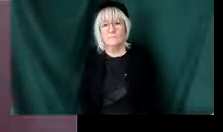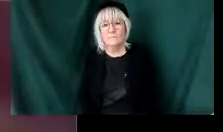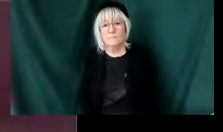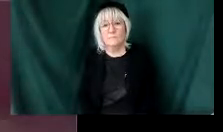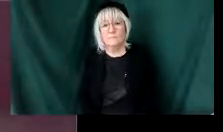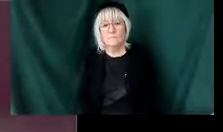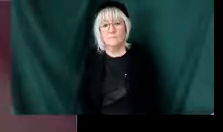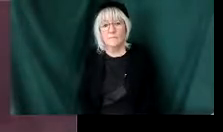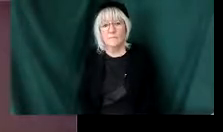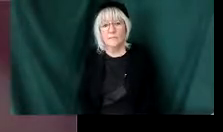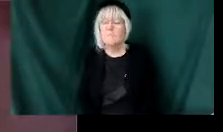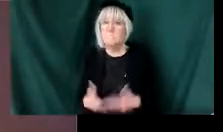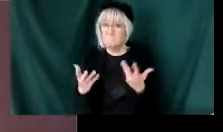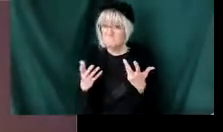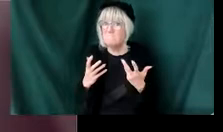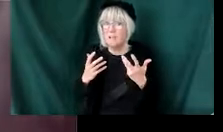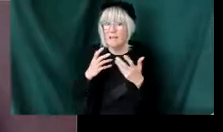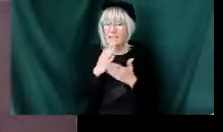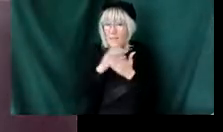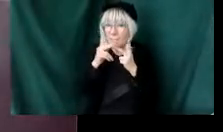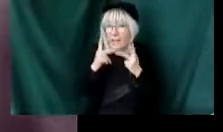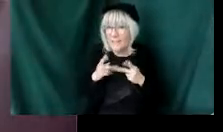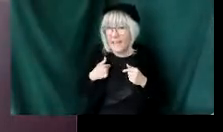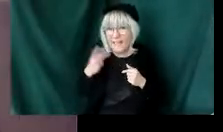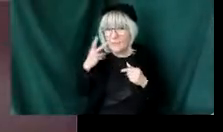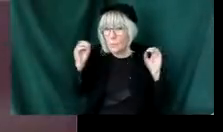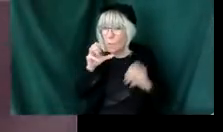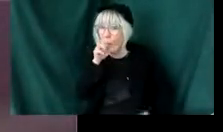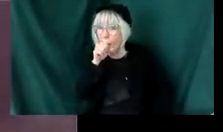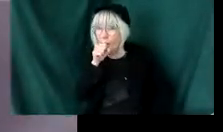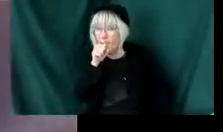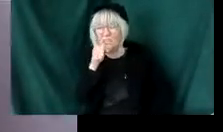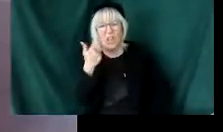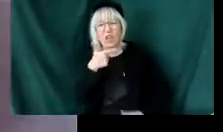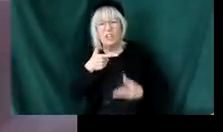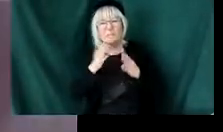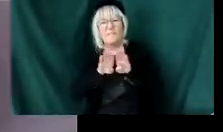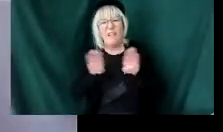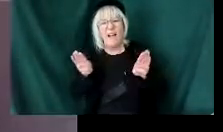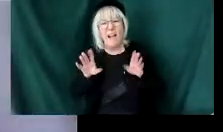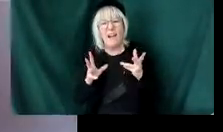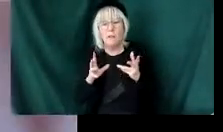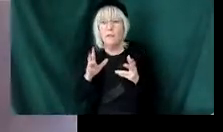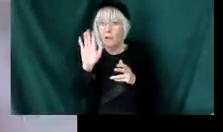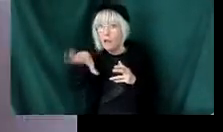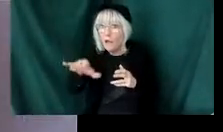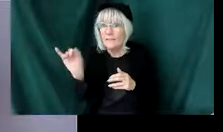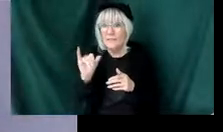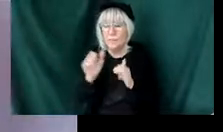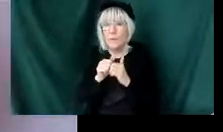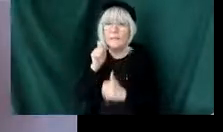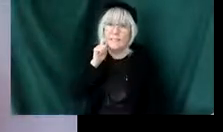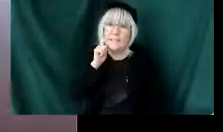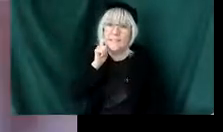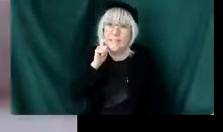And you can see where I haven't put the orange yet, it doesn't look quite as alive. And we do this with human skin. We actually mix